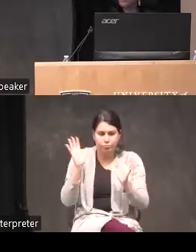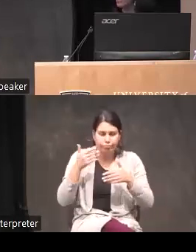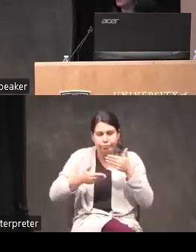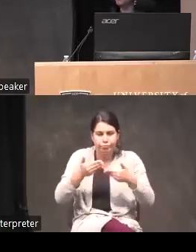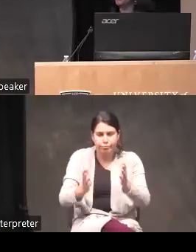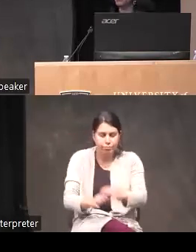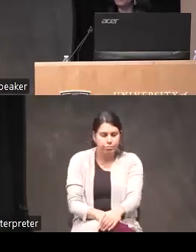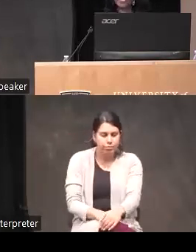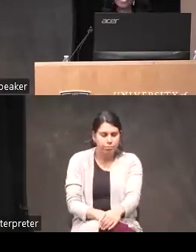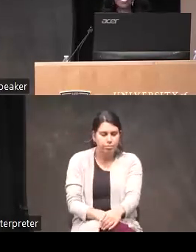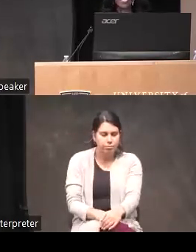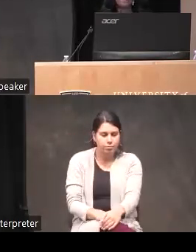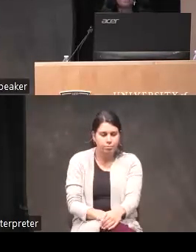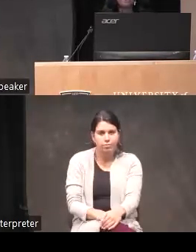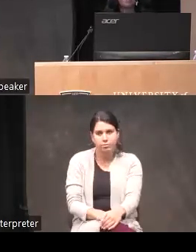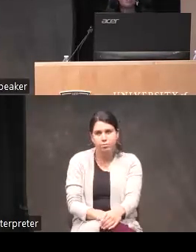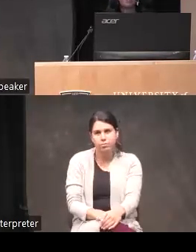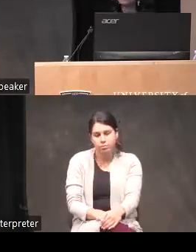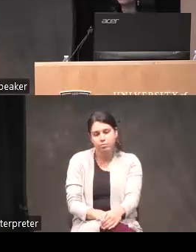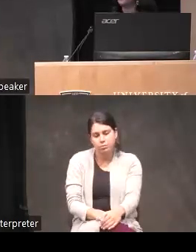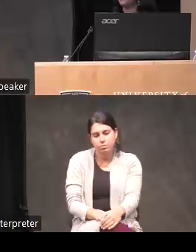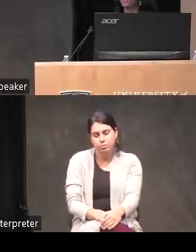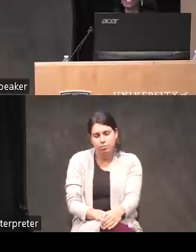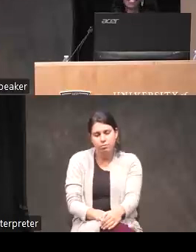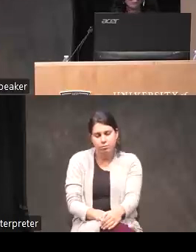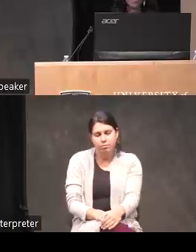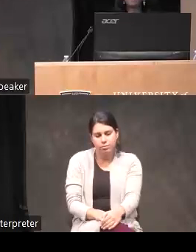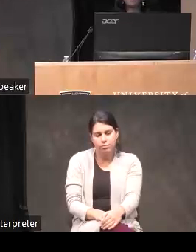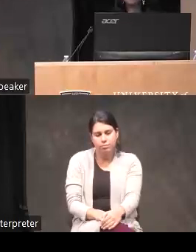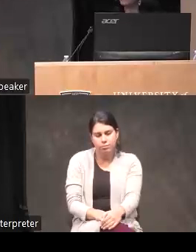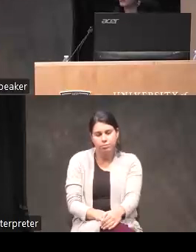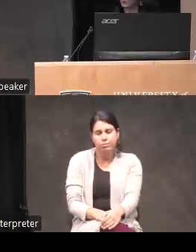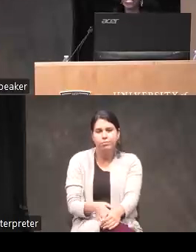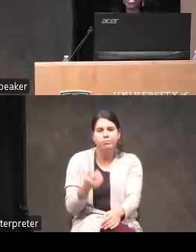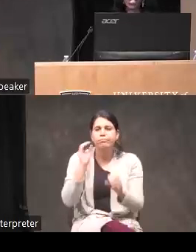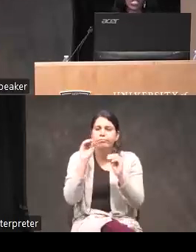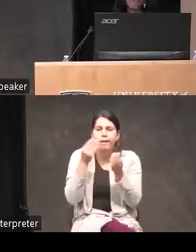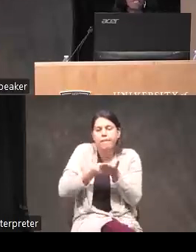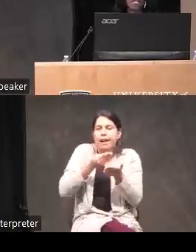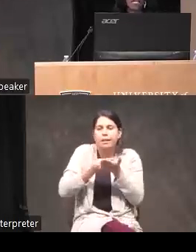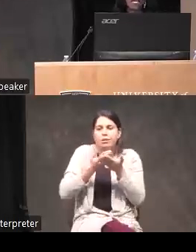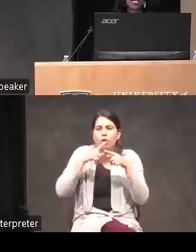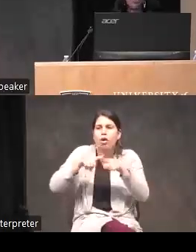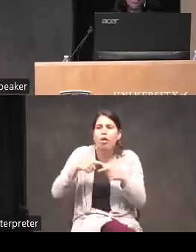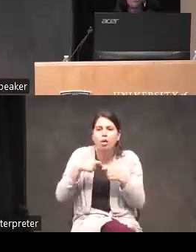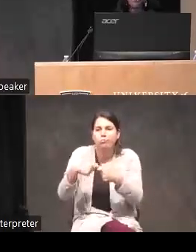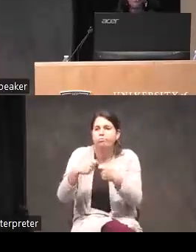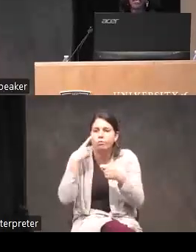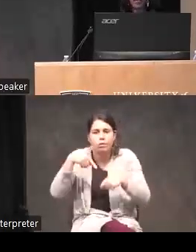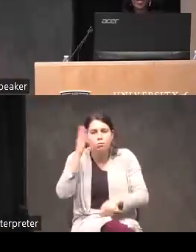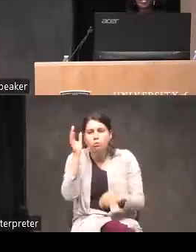There are the learning objectives that I gave. And I think you have to see that I don't have any financial relationships.